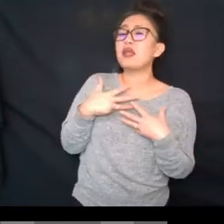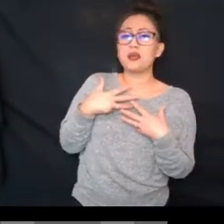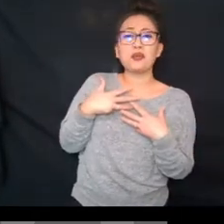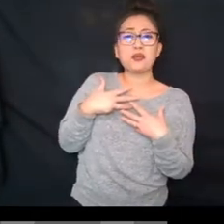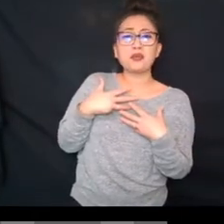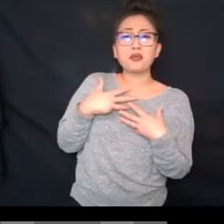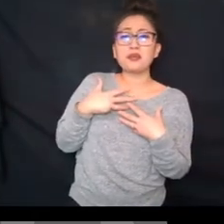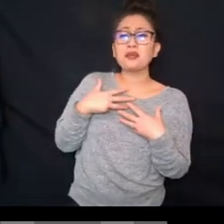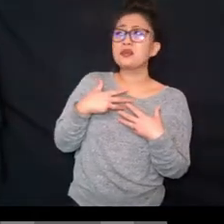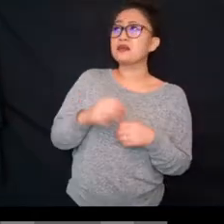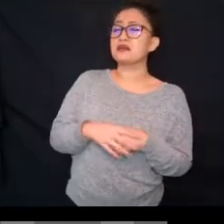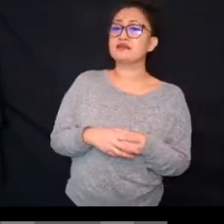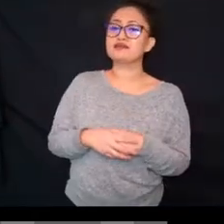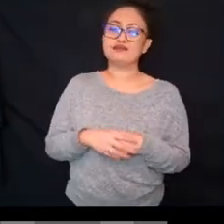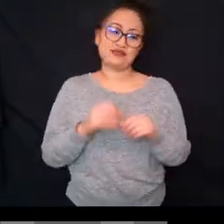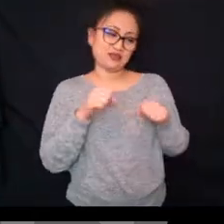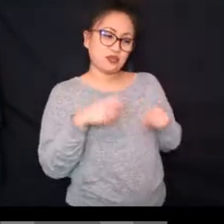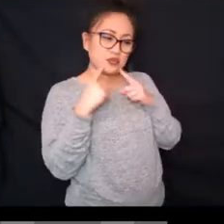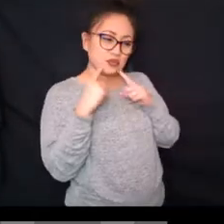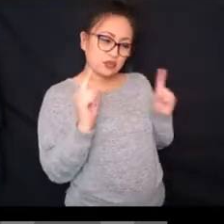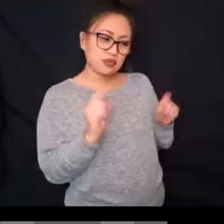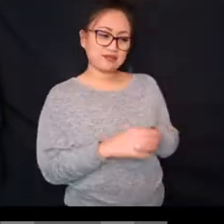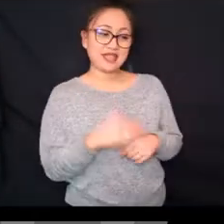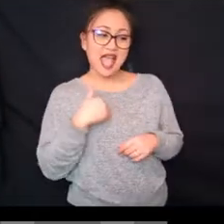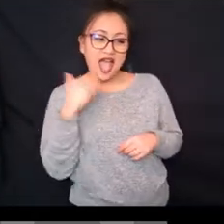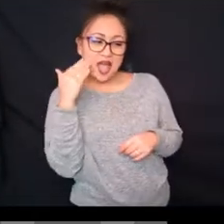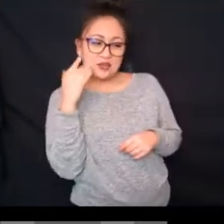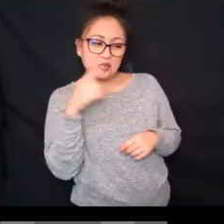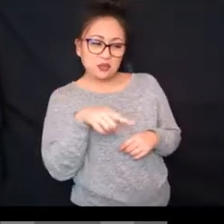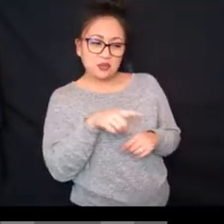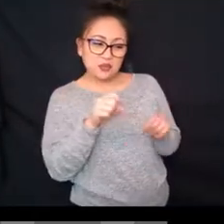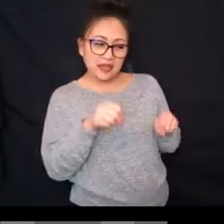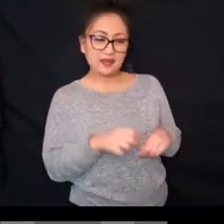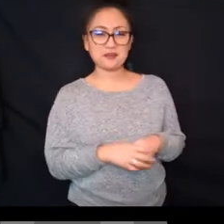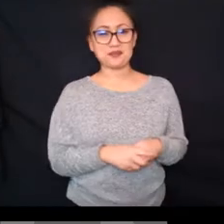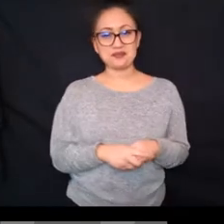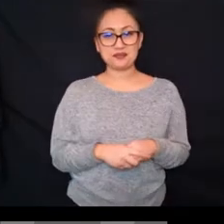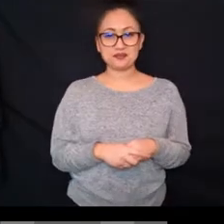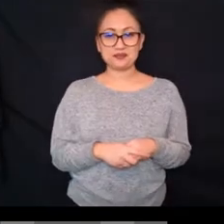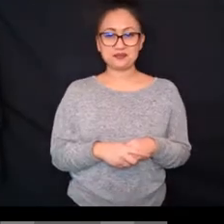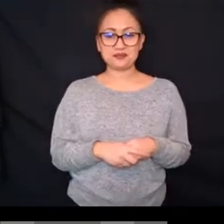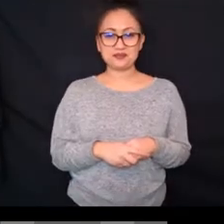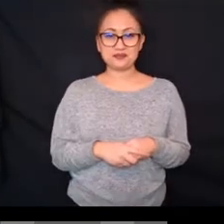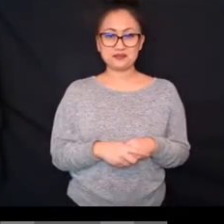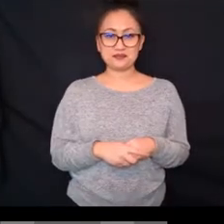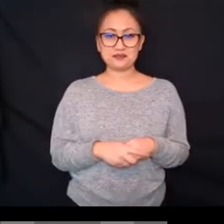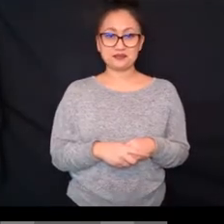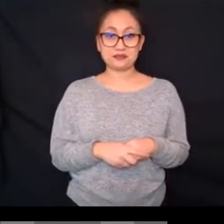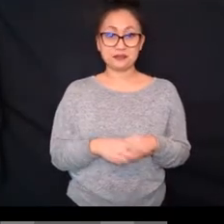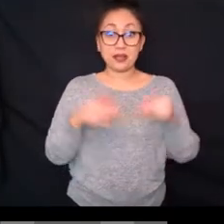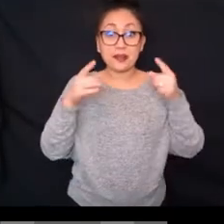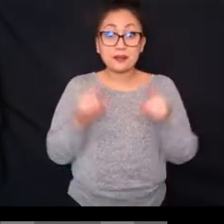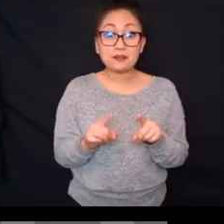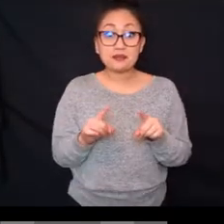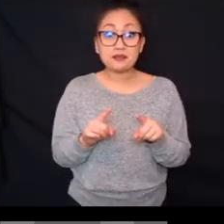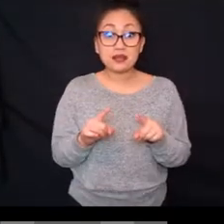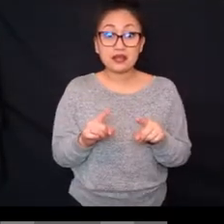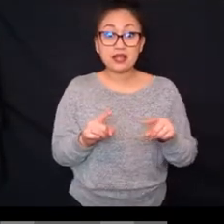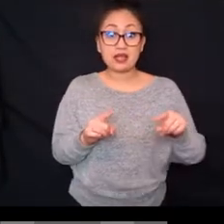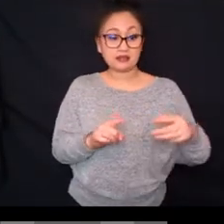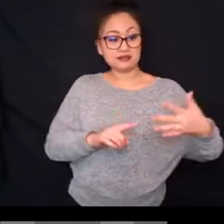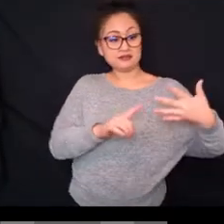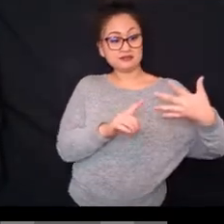Little Quack. You can do it, Mama said. I know you can. Then Piddle, get